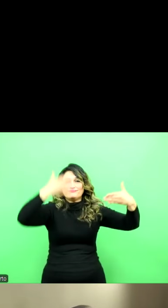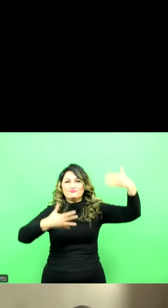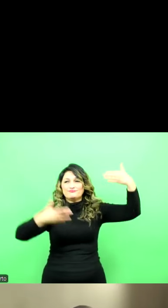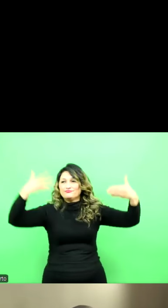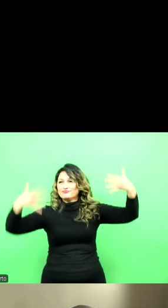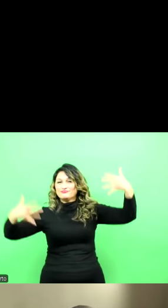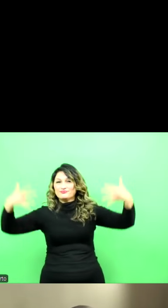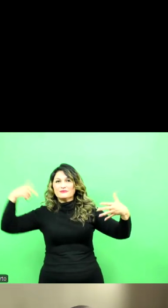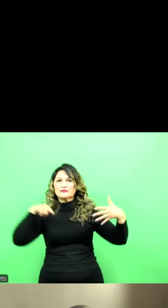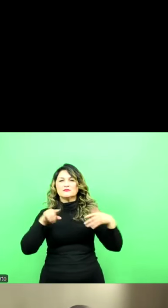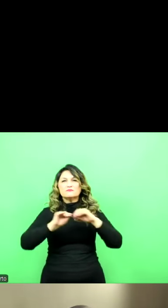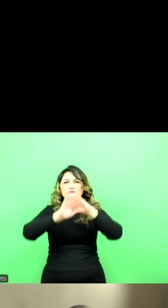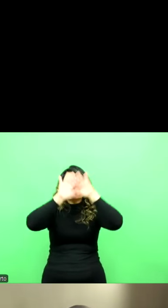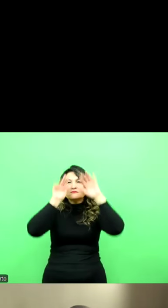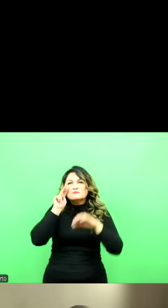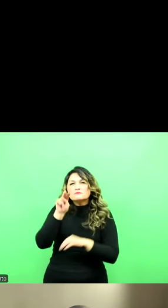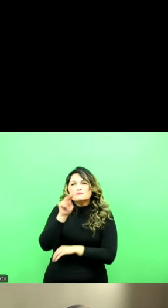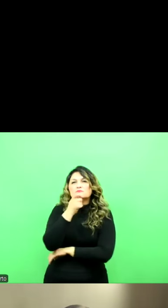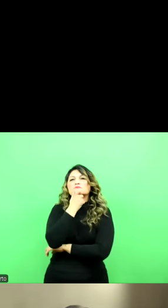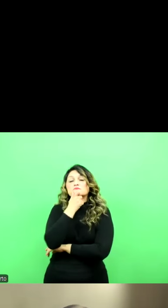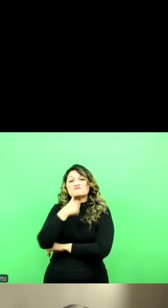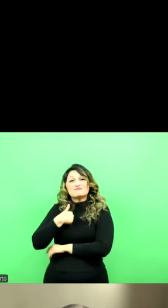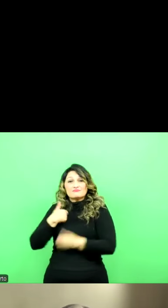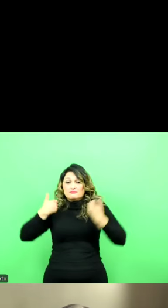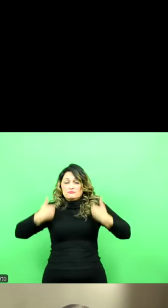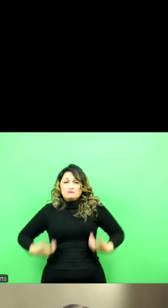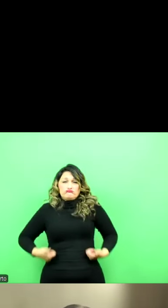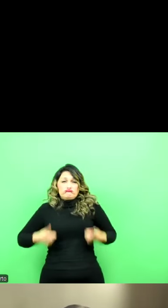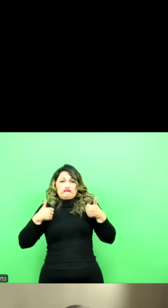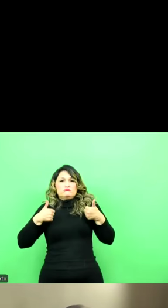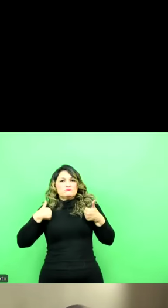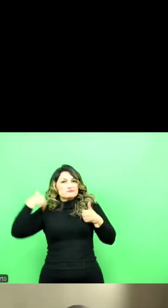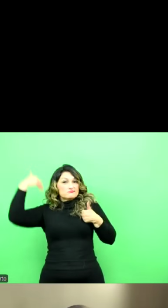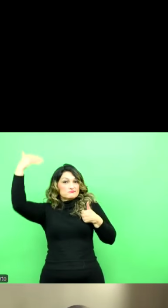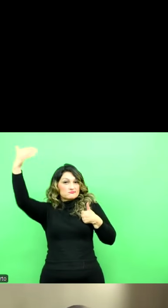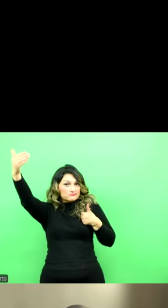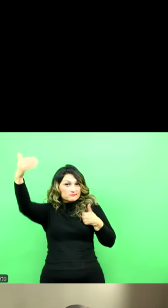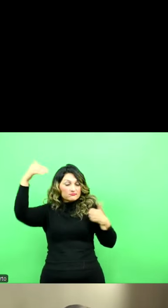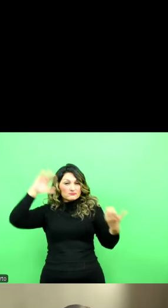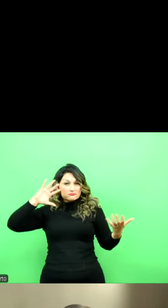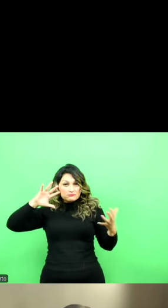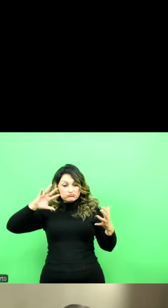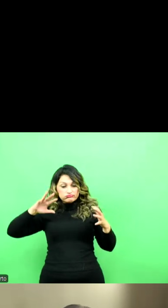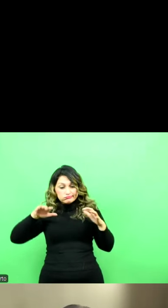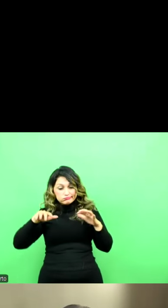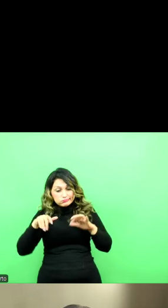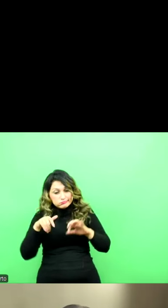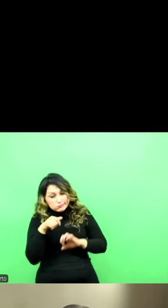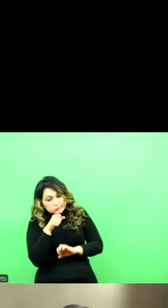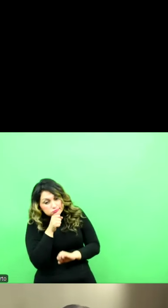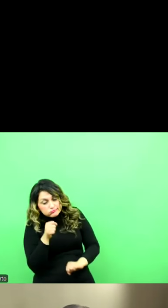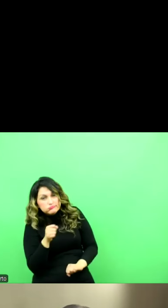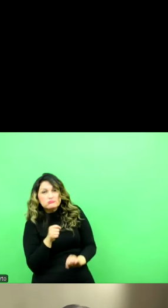these categories will contribute to protections for the entire population.